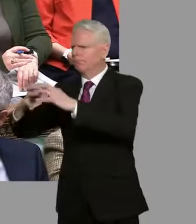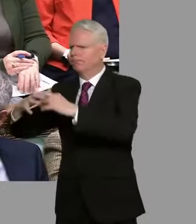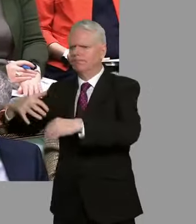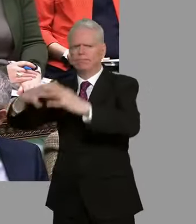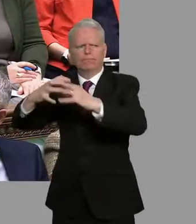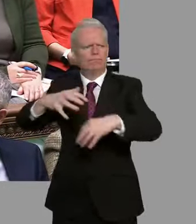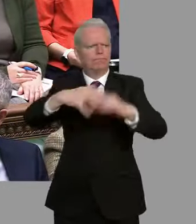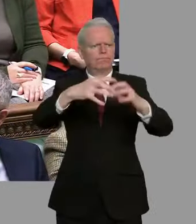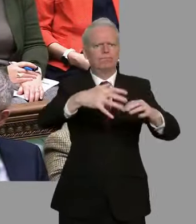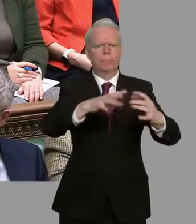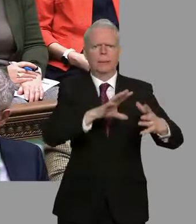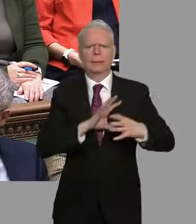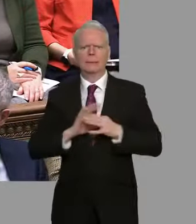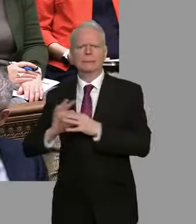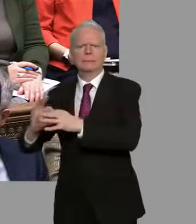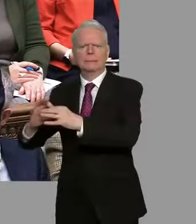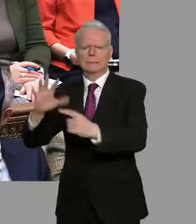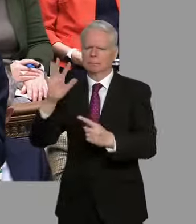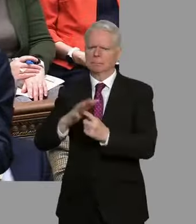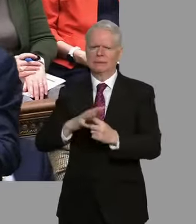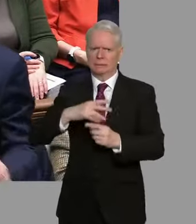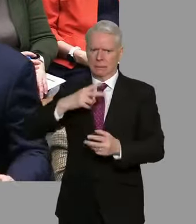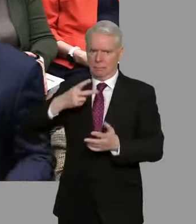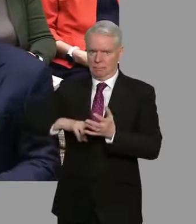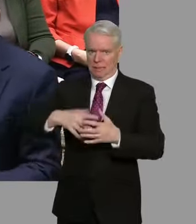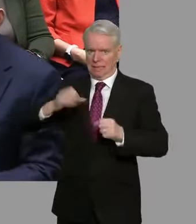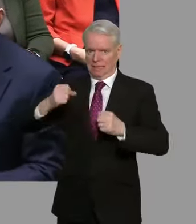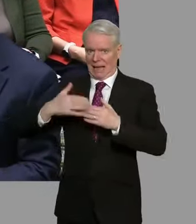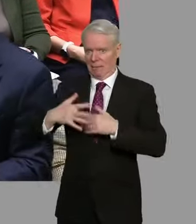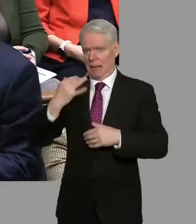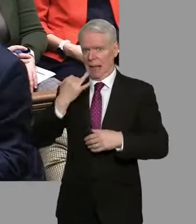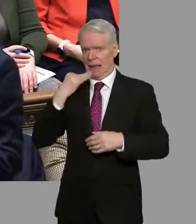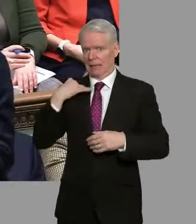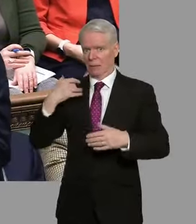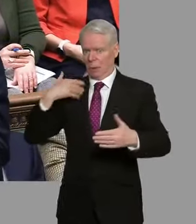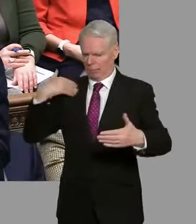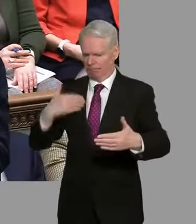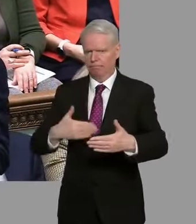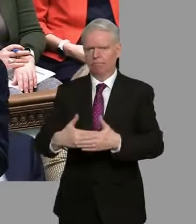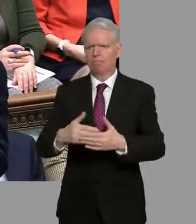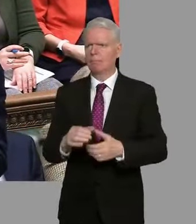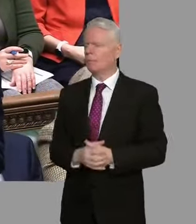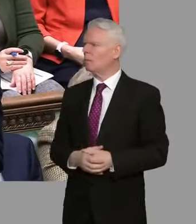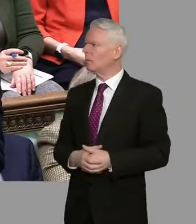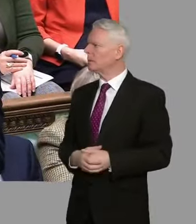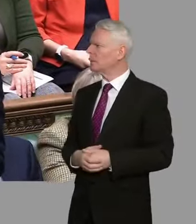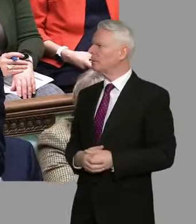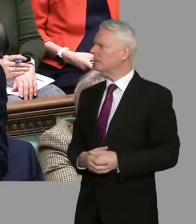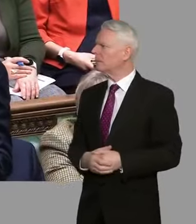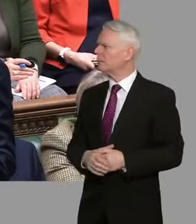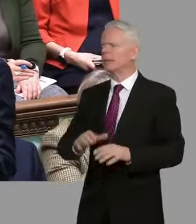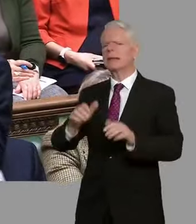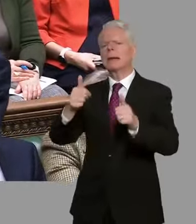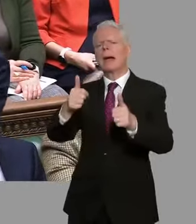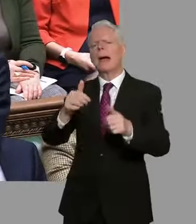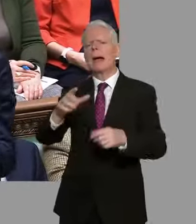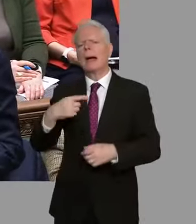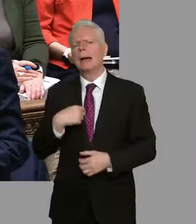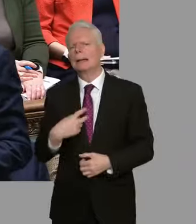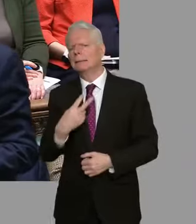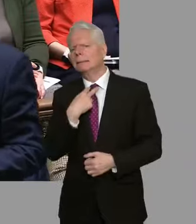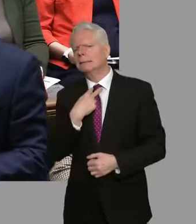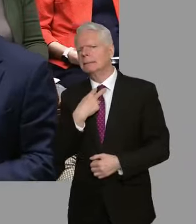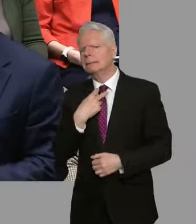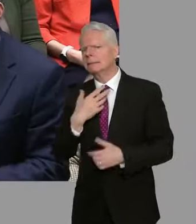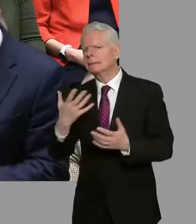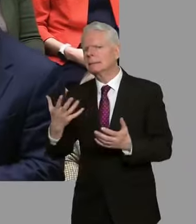keep coming back to this issue because unless we fix it, we won't fix the NHS. But turning now to the economy, an idea for the